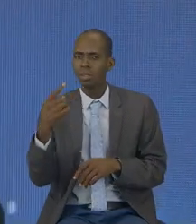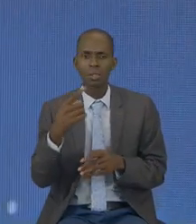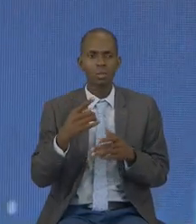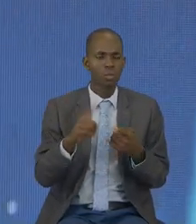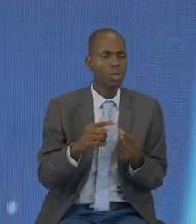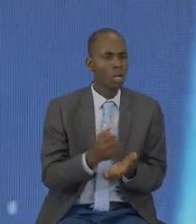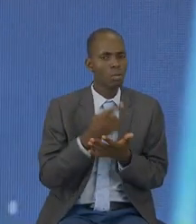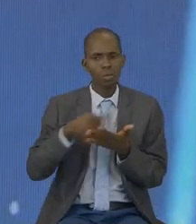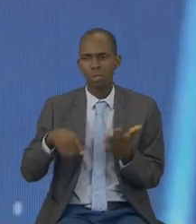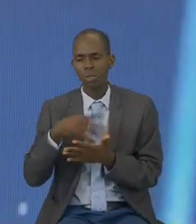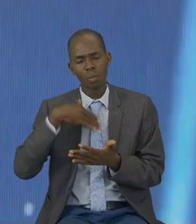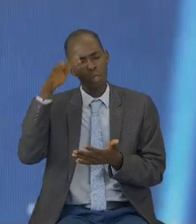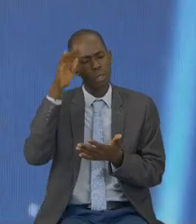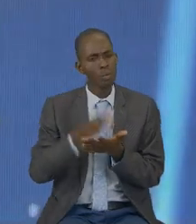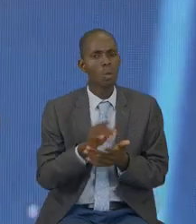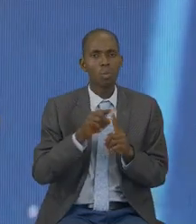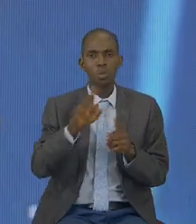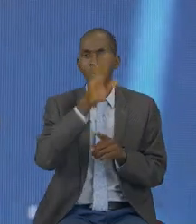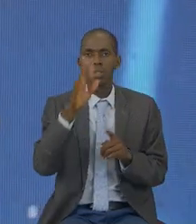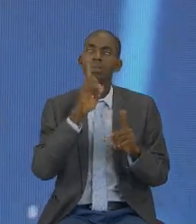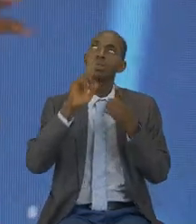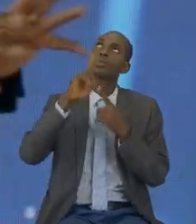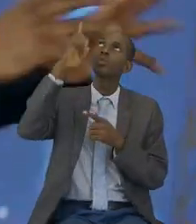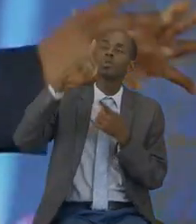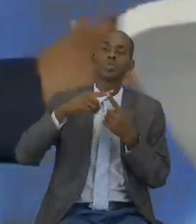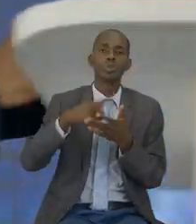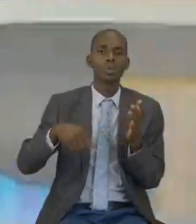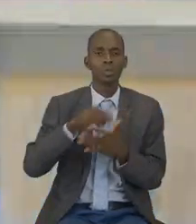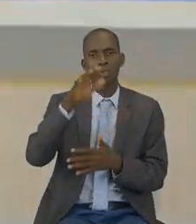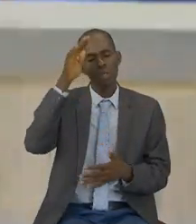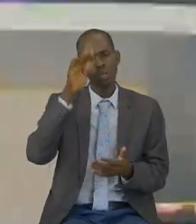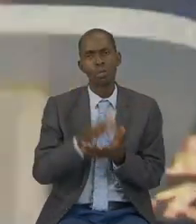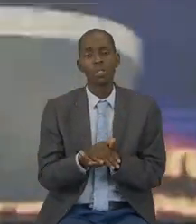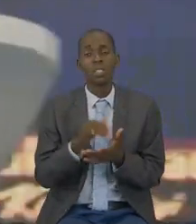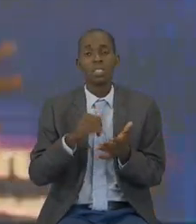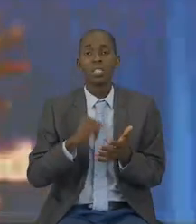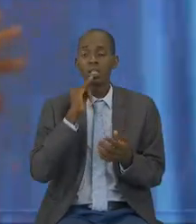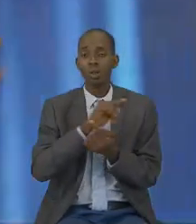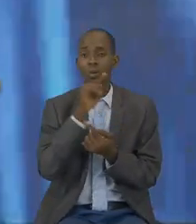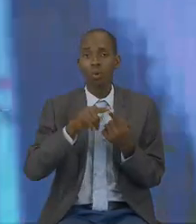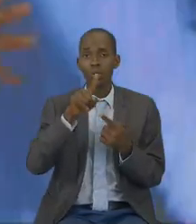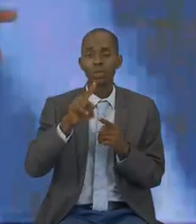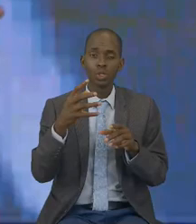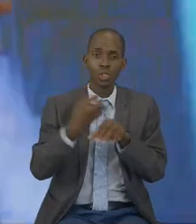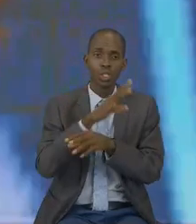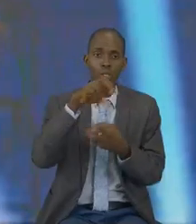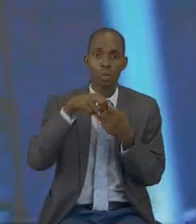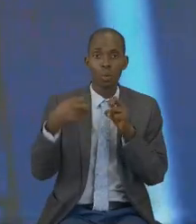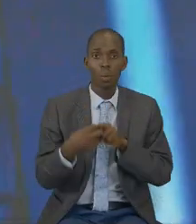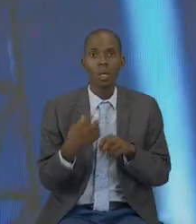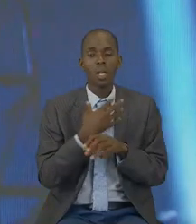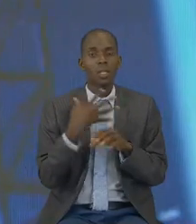talk to everybody, but you didn't talk to God. It's when you take the problem and you take